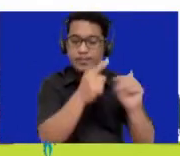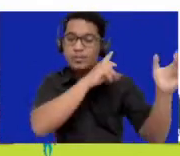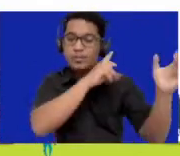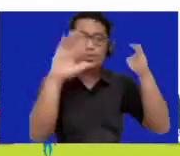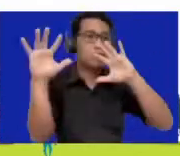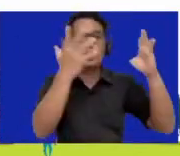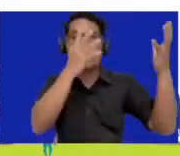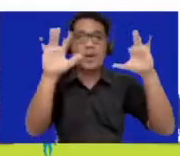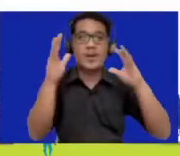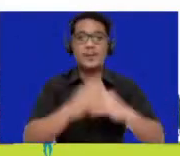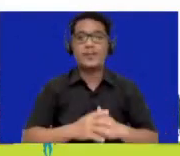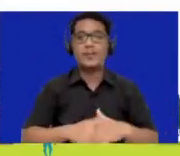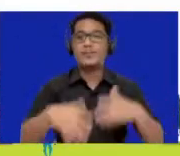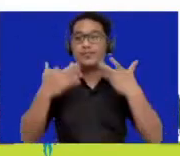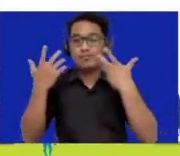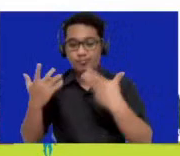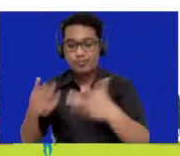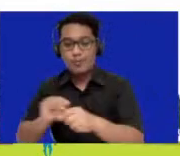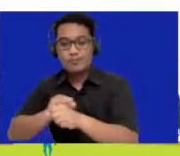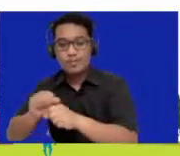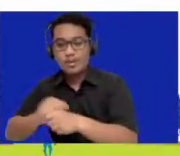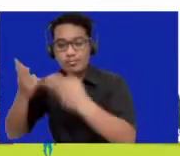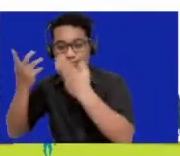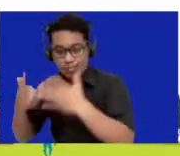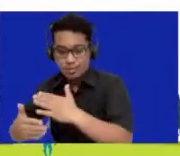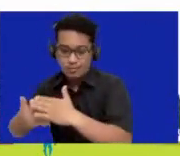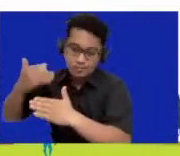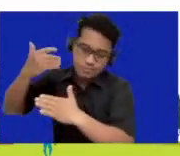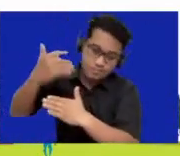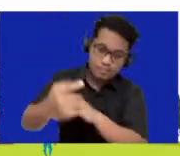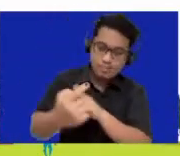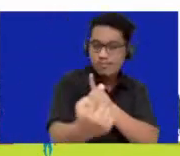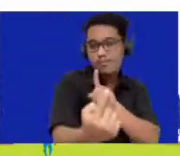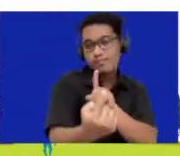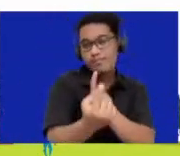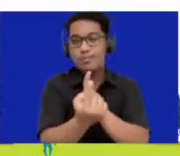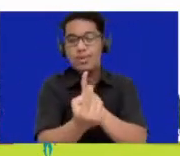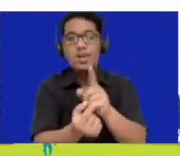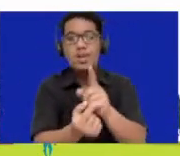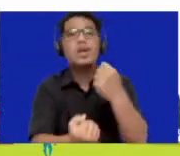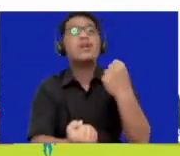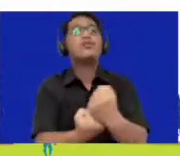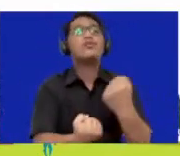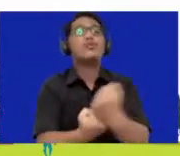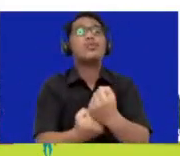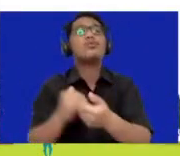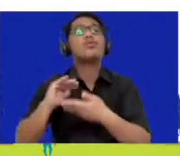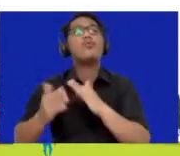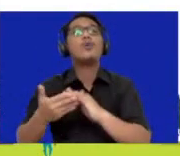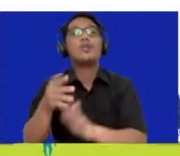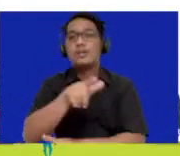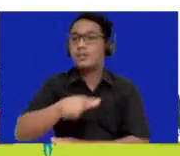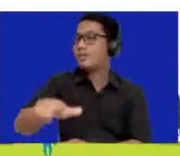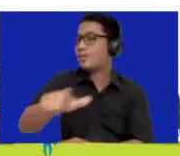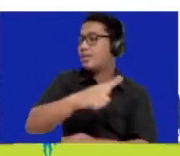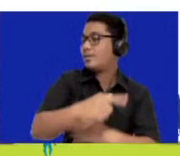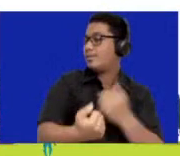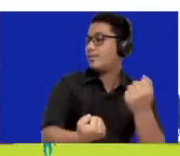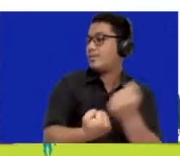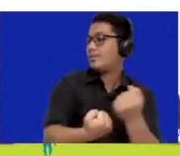simulation exercises with the support of local community people, where a group of youth volunteers from the same